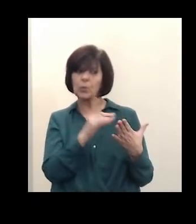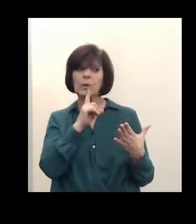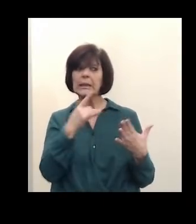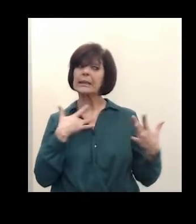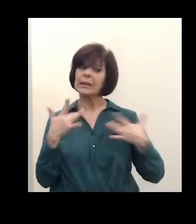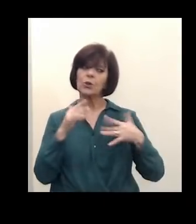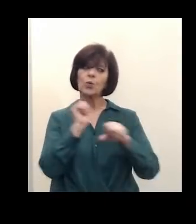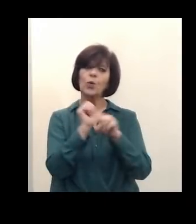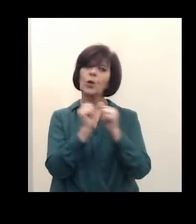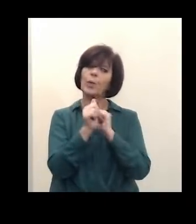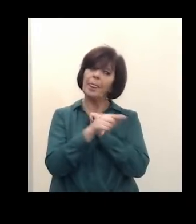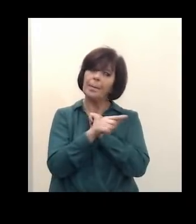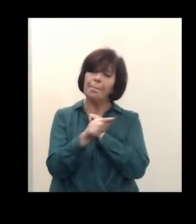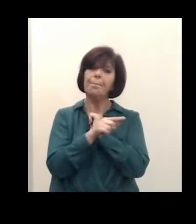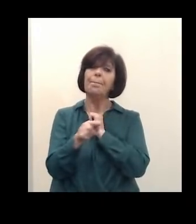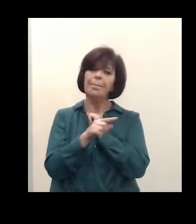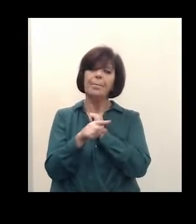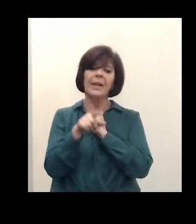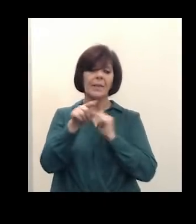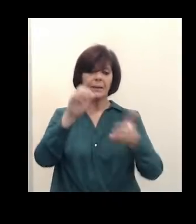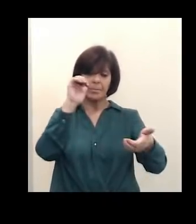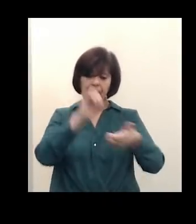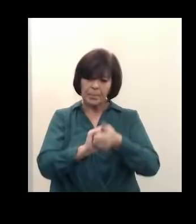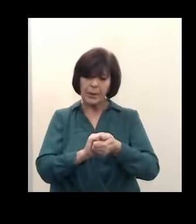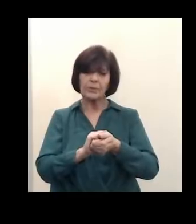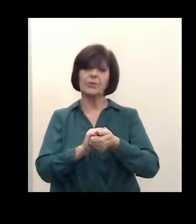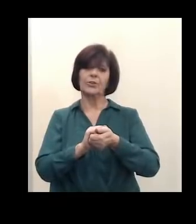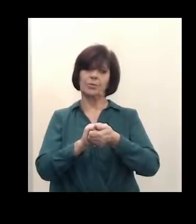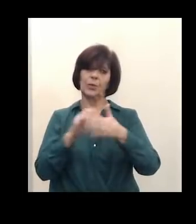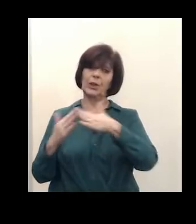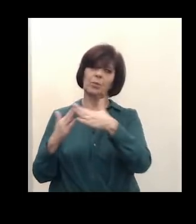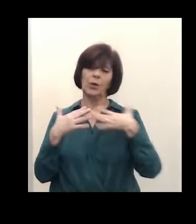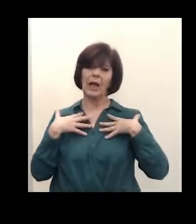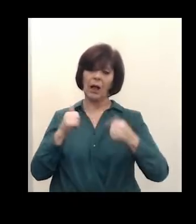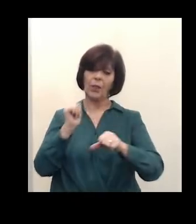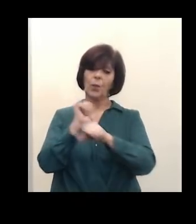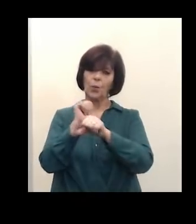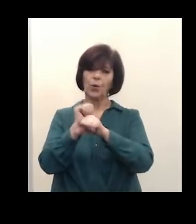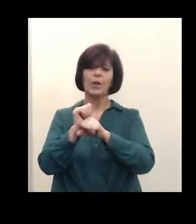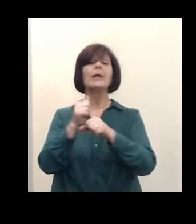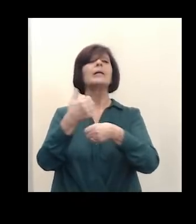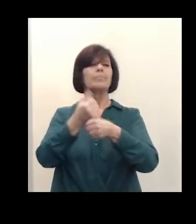with them, and this partnership with our community health workers is making that happen.